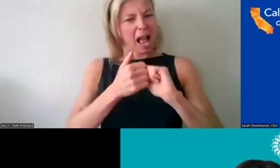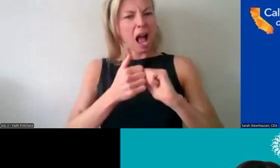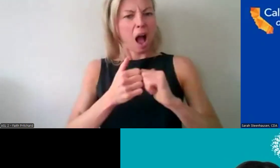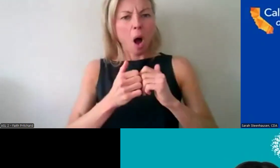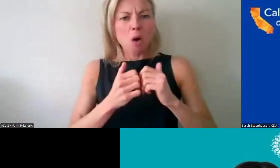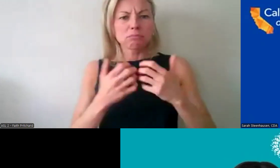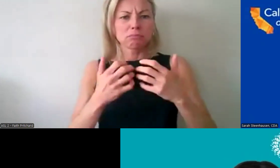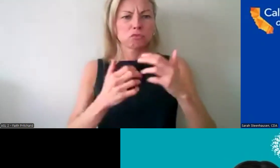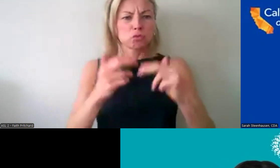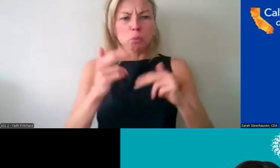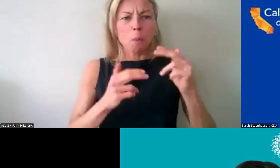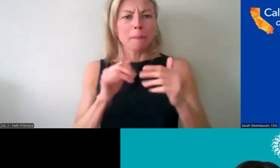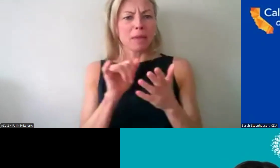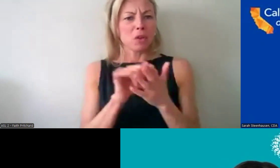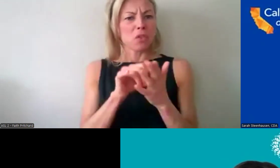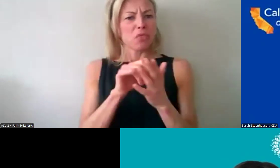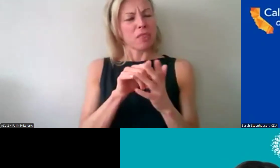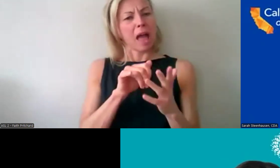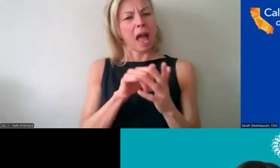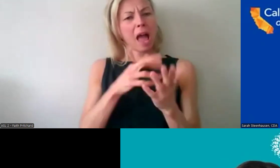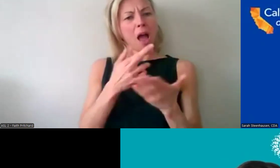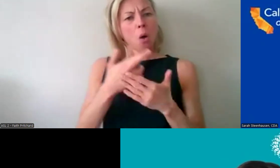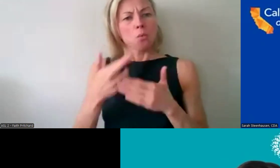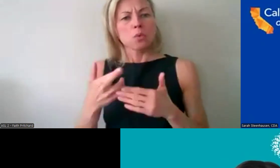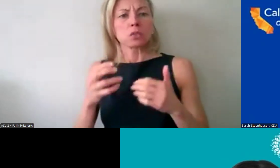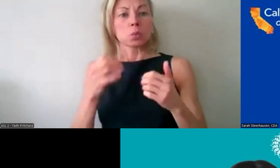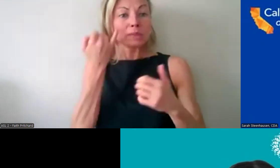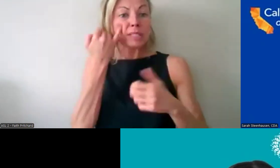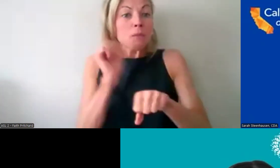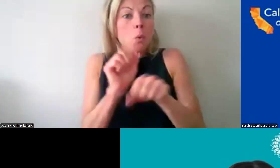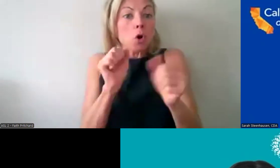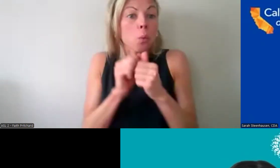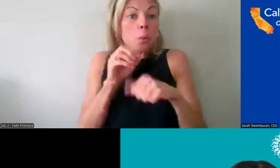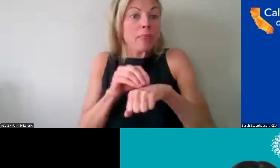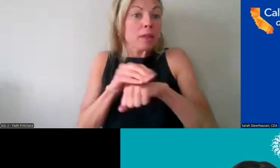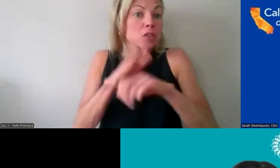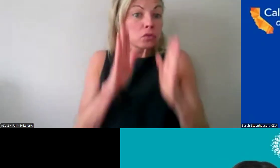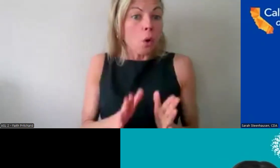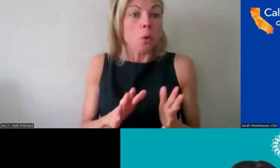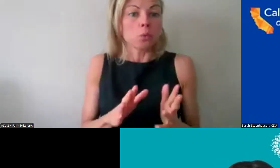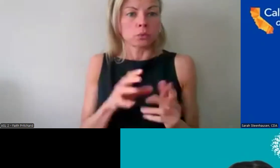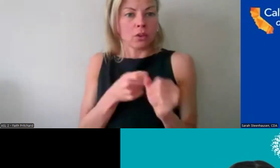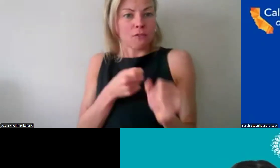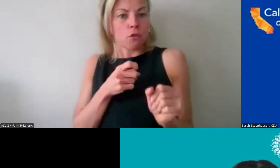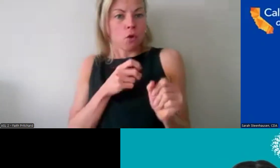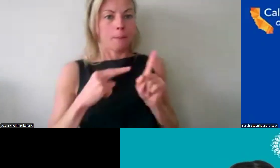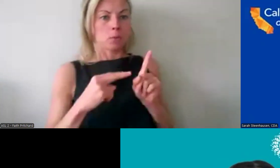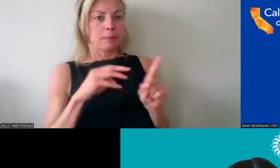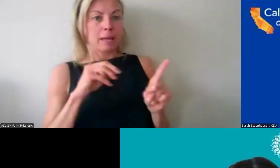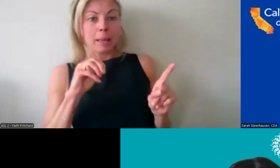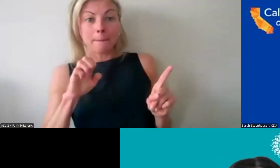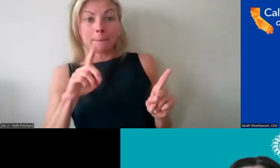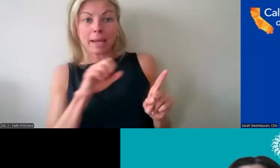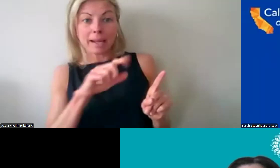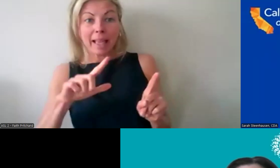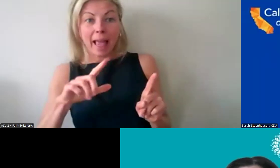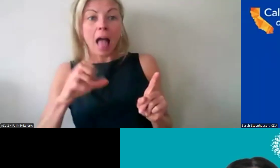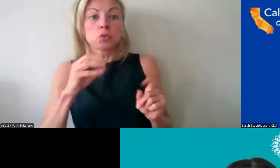a resources perspective, if you're working with consultants, et cetera. So on the Medi-Cal side, you know, they're like every single member has a prep